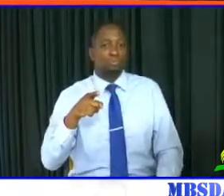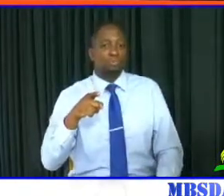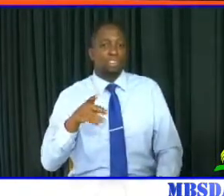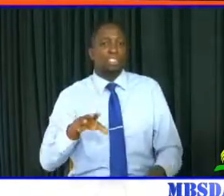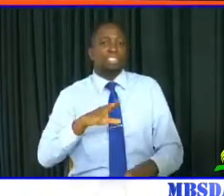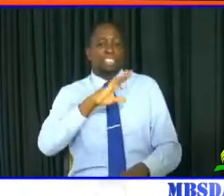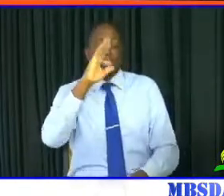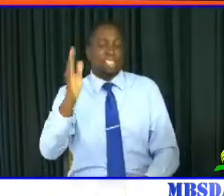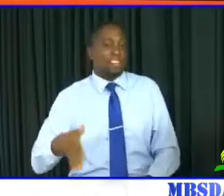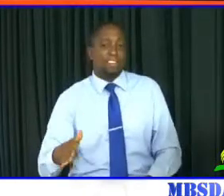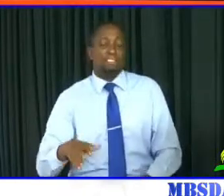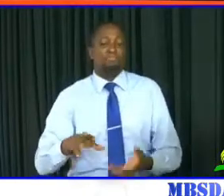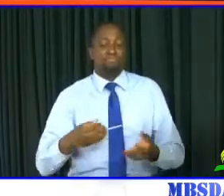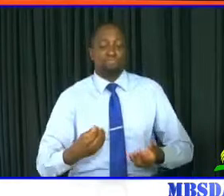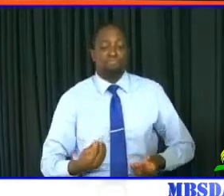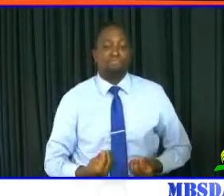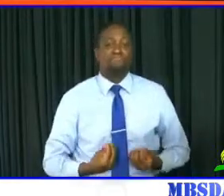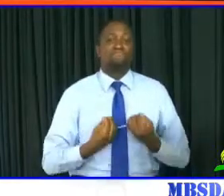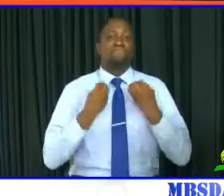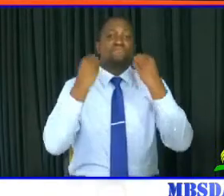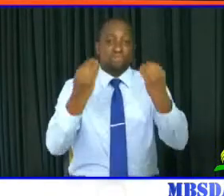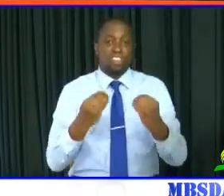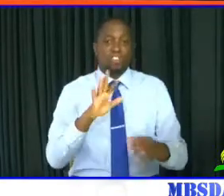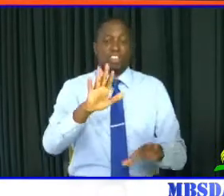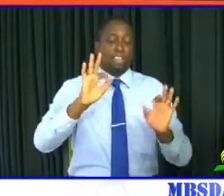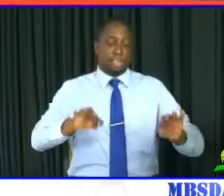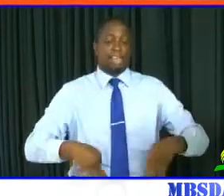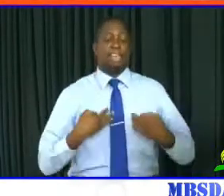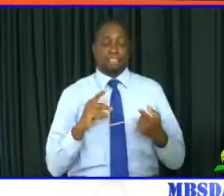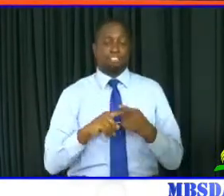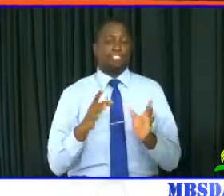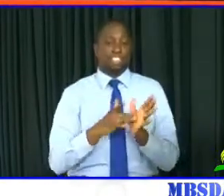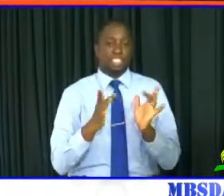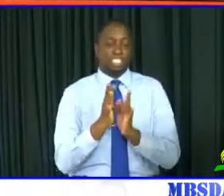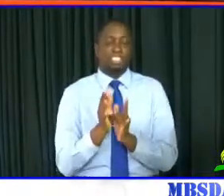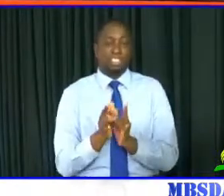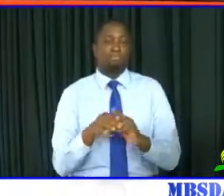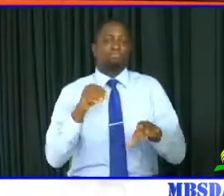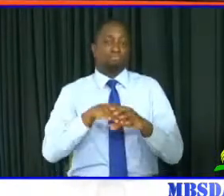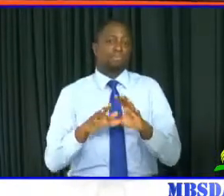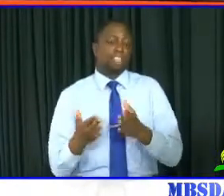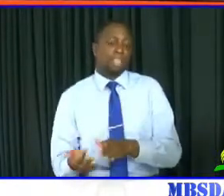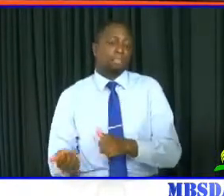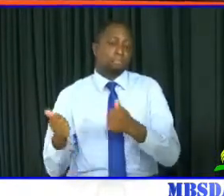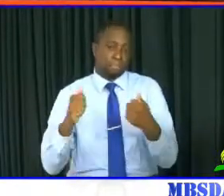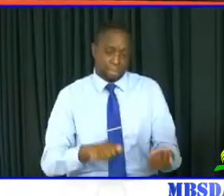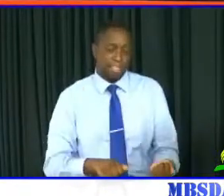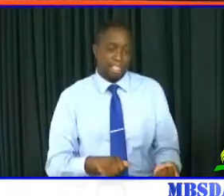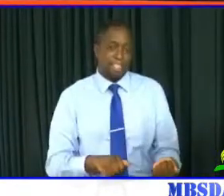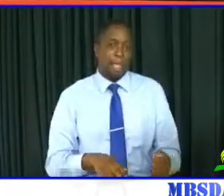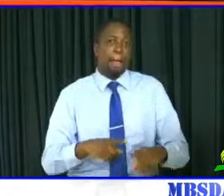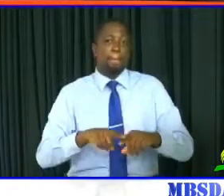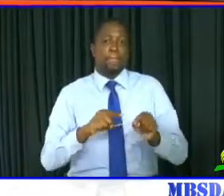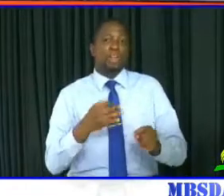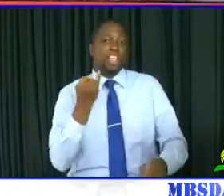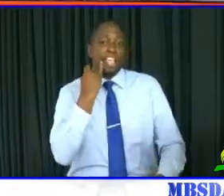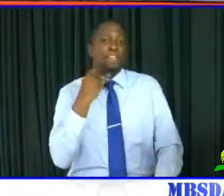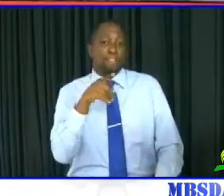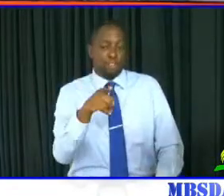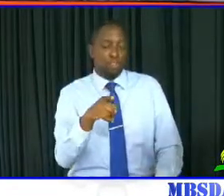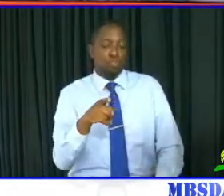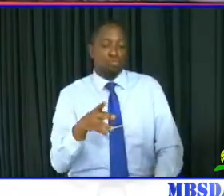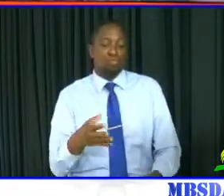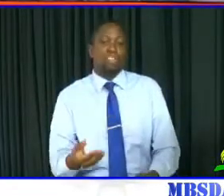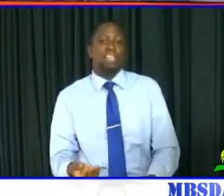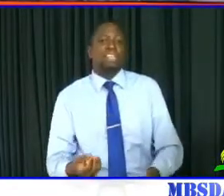you right now. The Holy Spirit is calling you to a place to get on the narrow road. The road may be difficult,